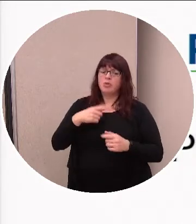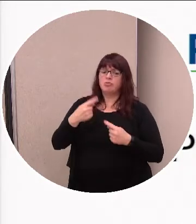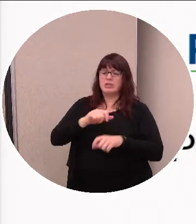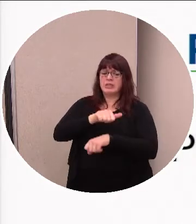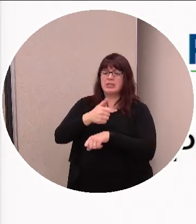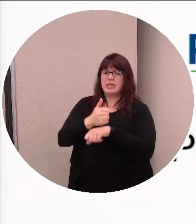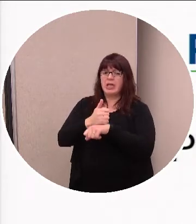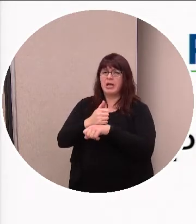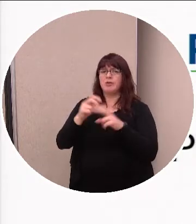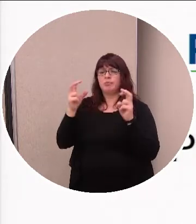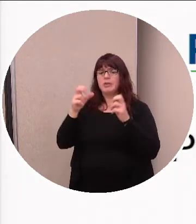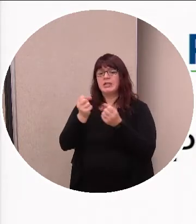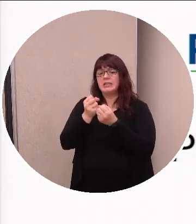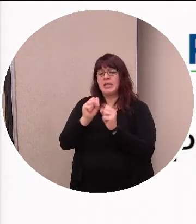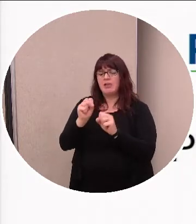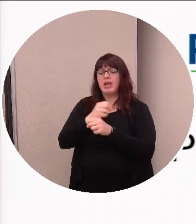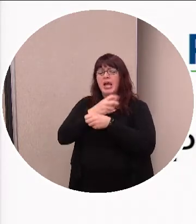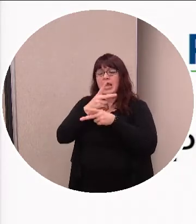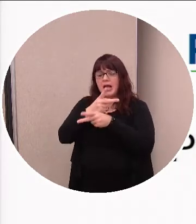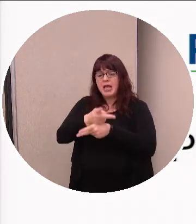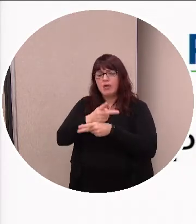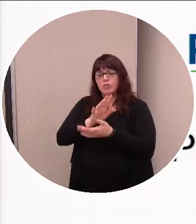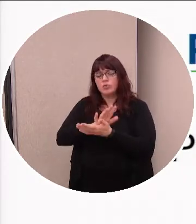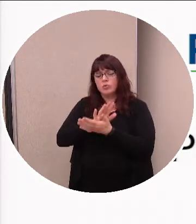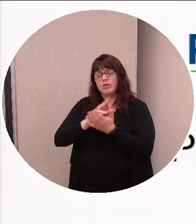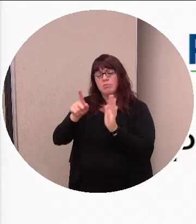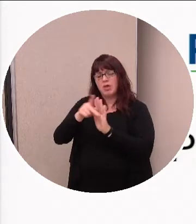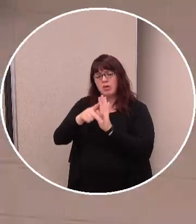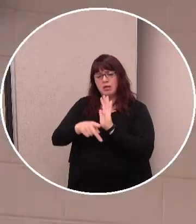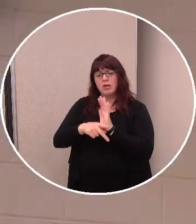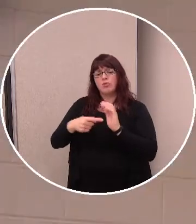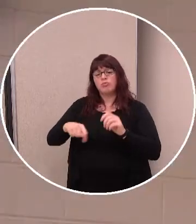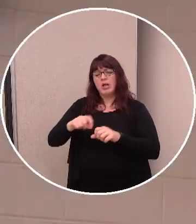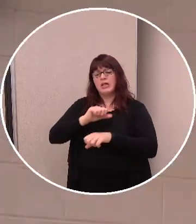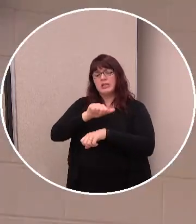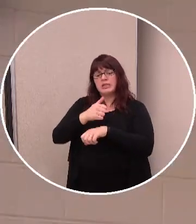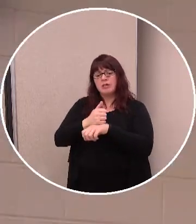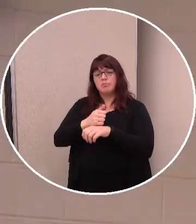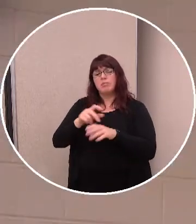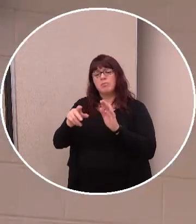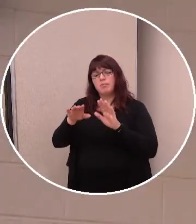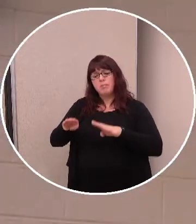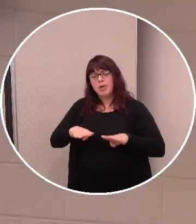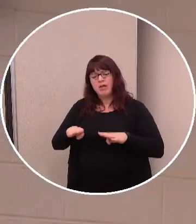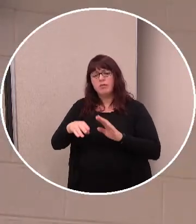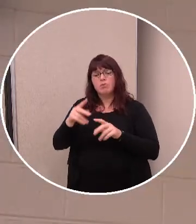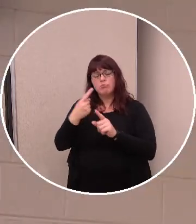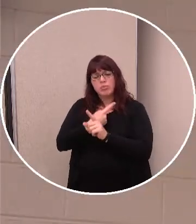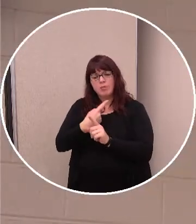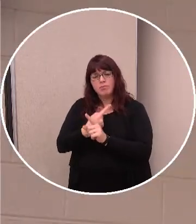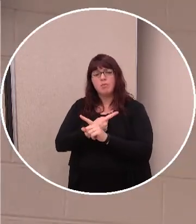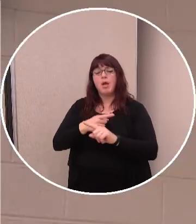and Caring Schools policy, working to prevent inappropriate behavior, but also responding